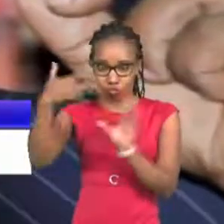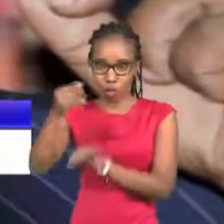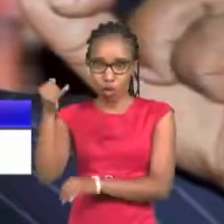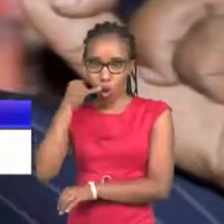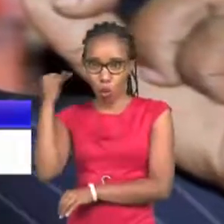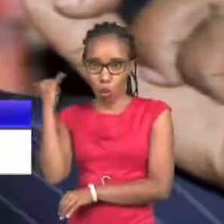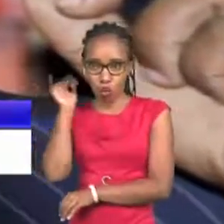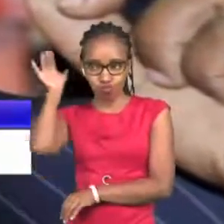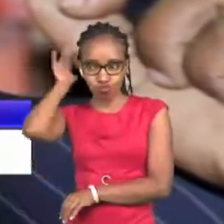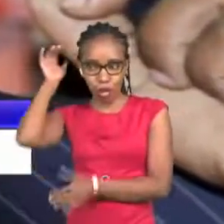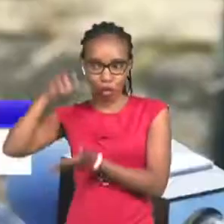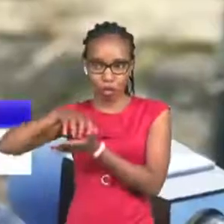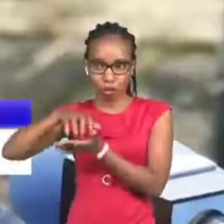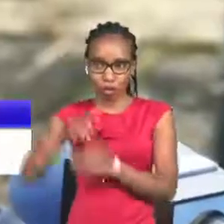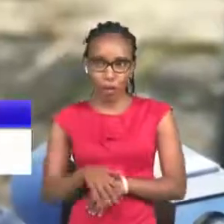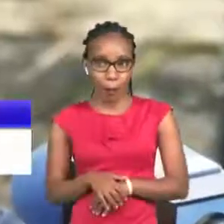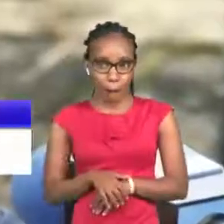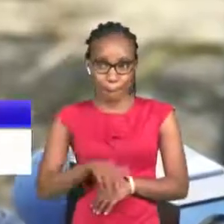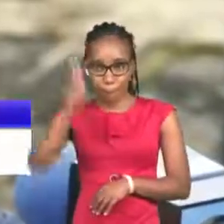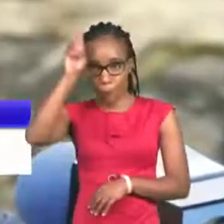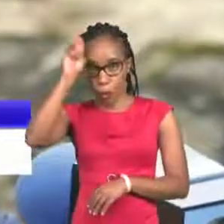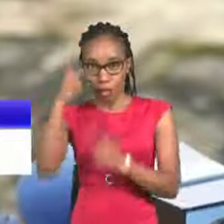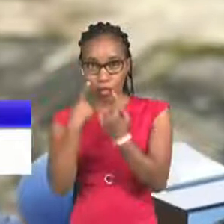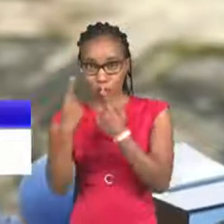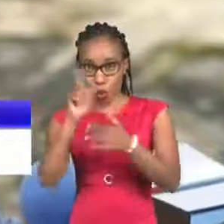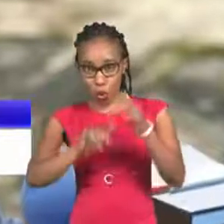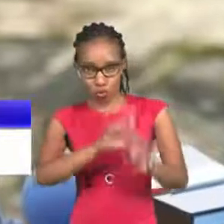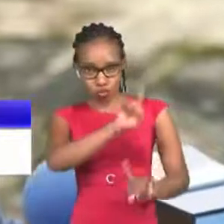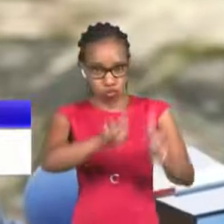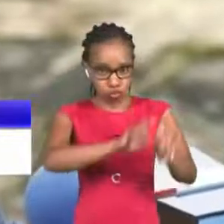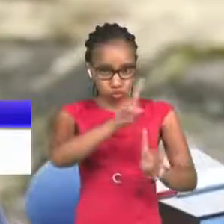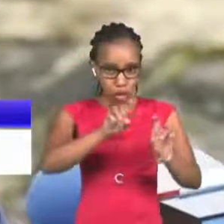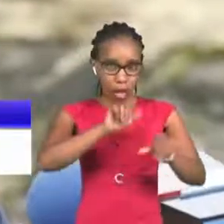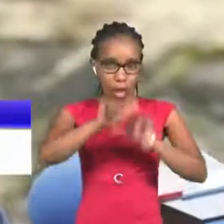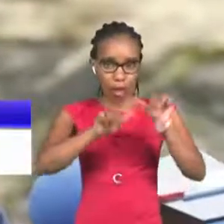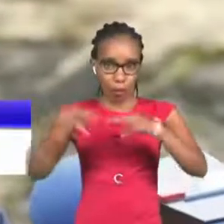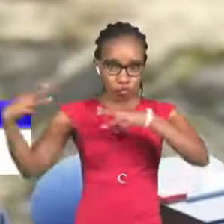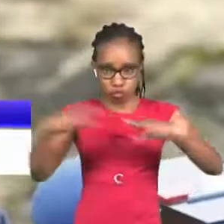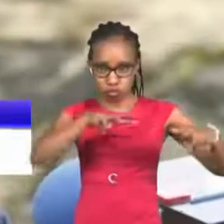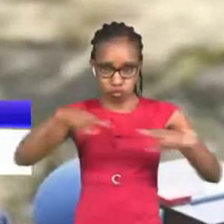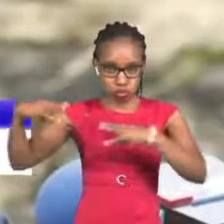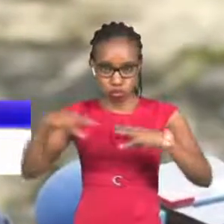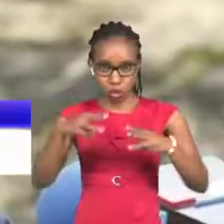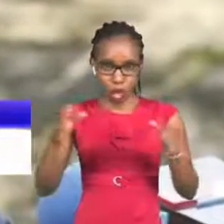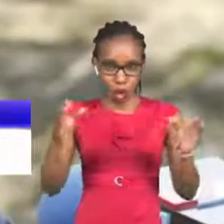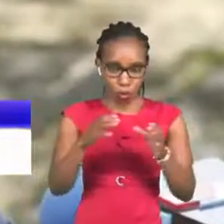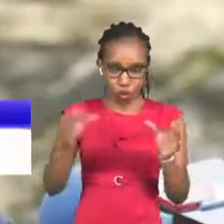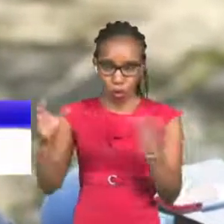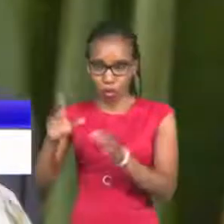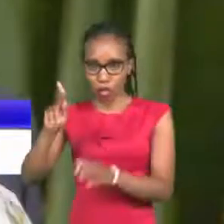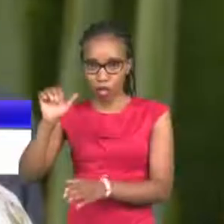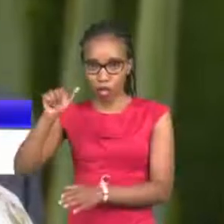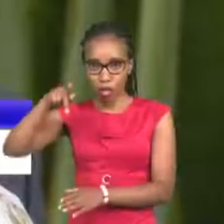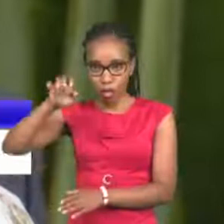the charges. Police sources said he could be questioned on the growing conflict between communities in the volatile Kapedo area,